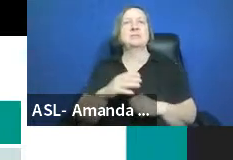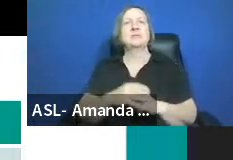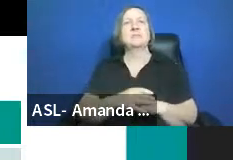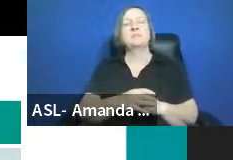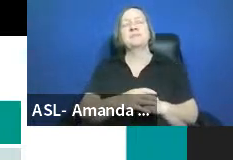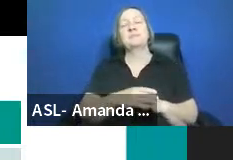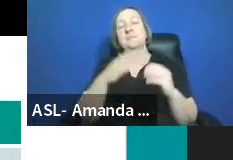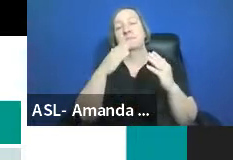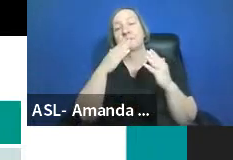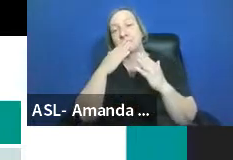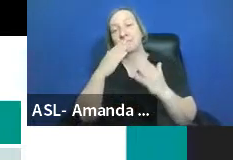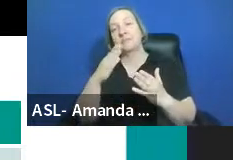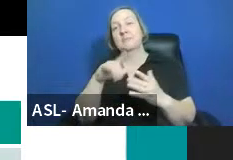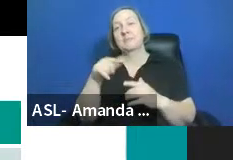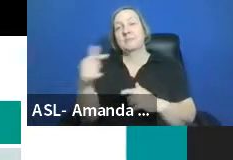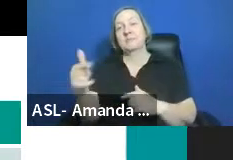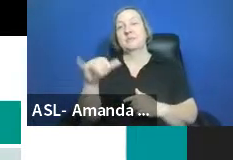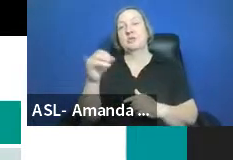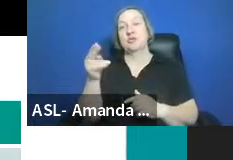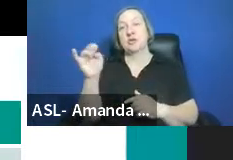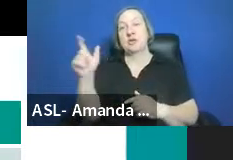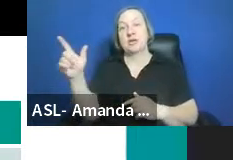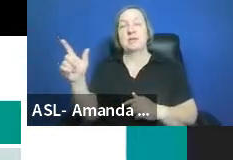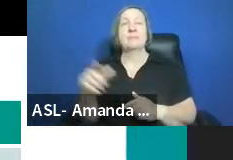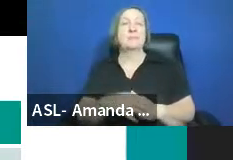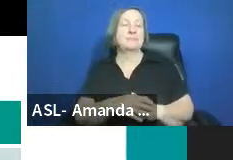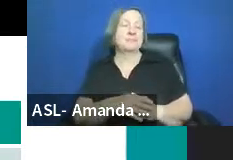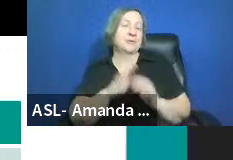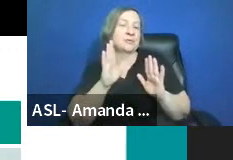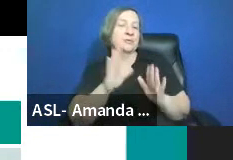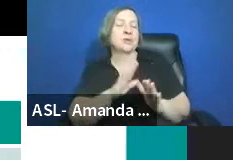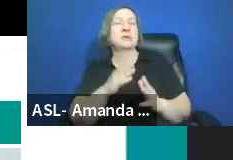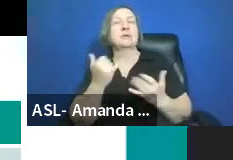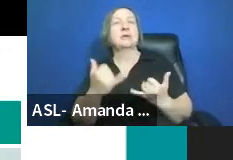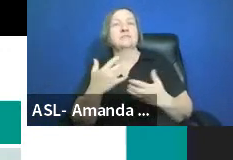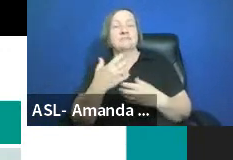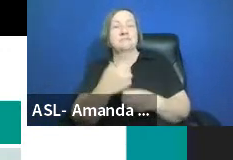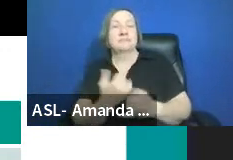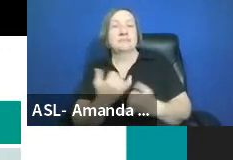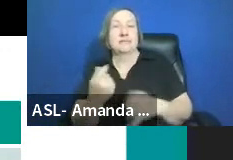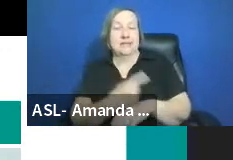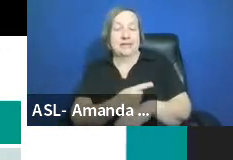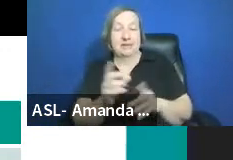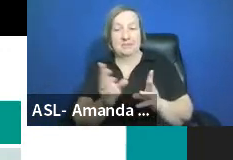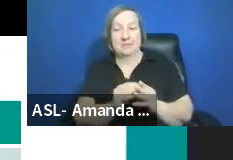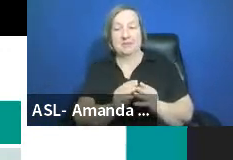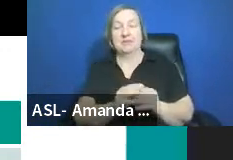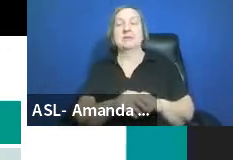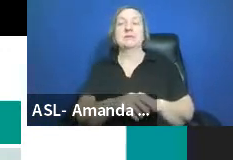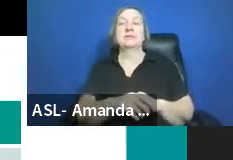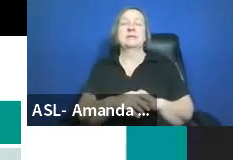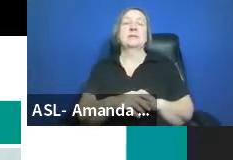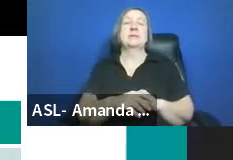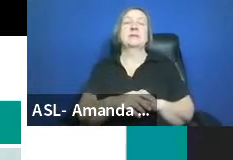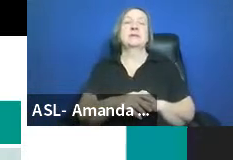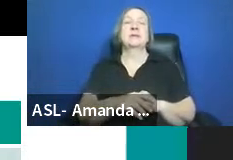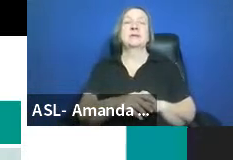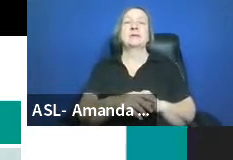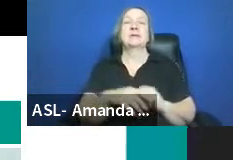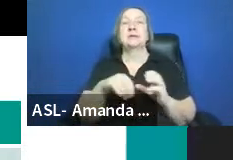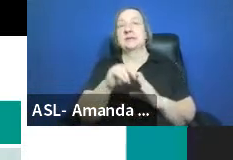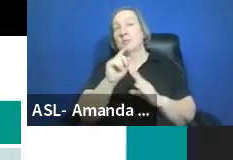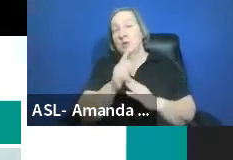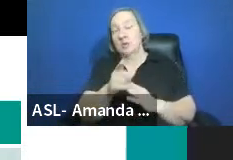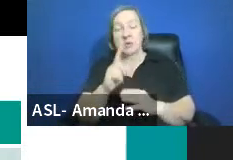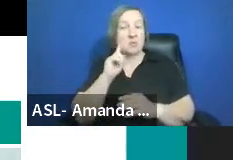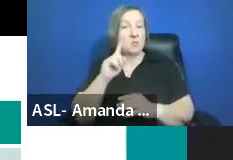Turn it back over to you, Johnell. Great, and just an overview of today's meeting. We'll hear in a moment.